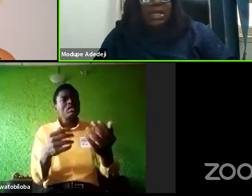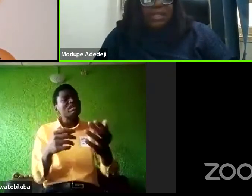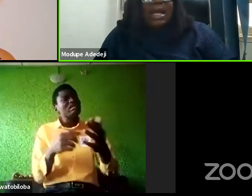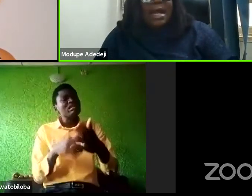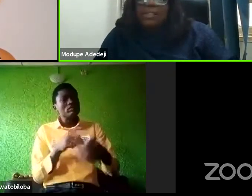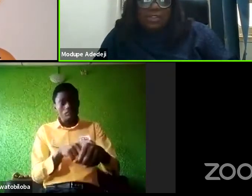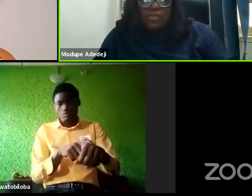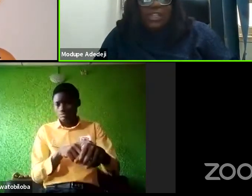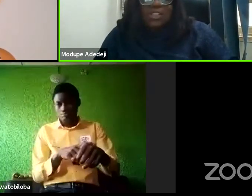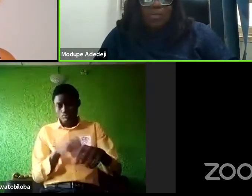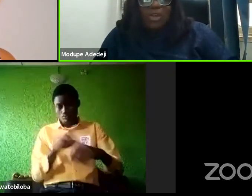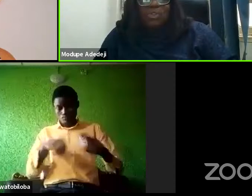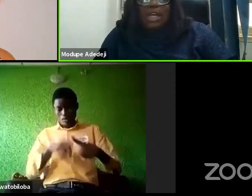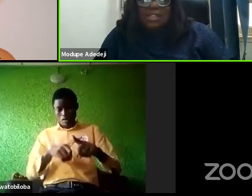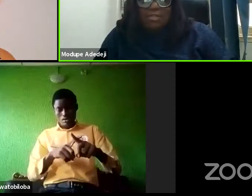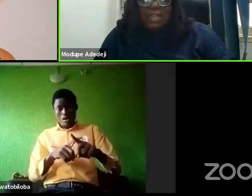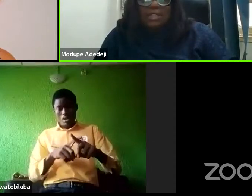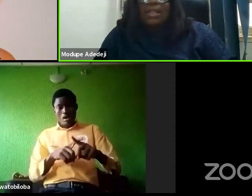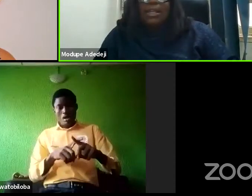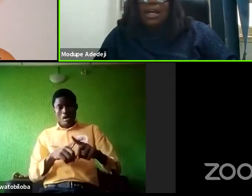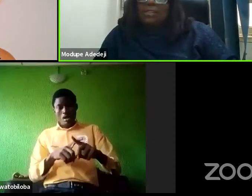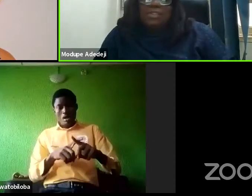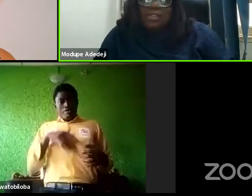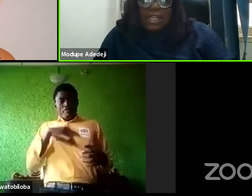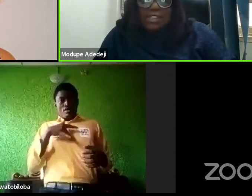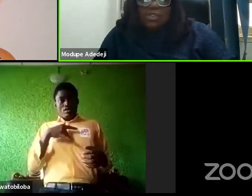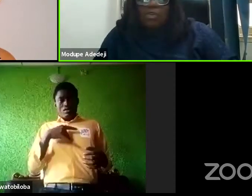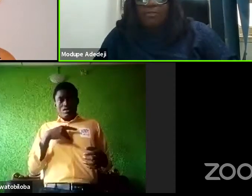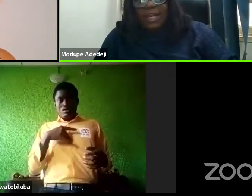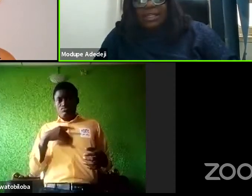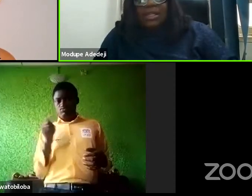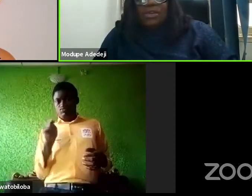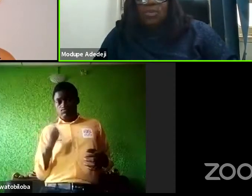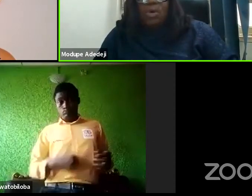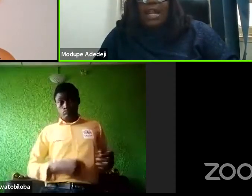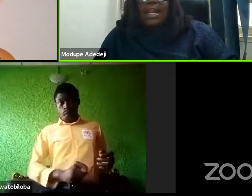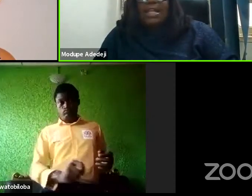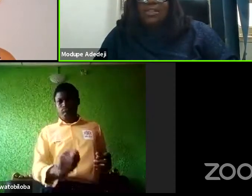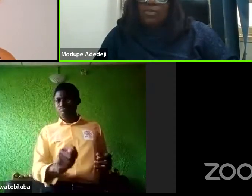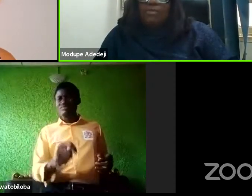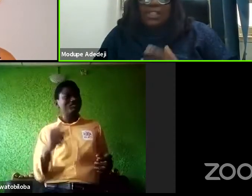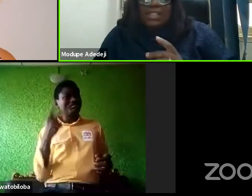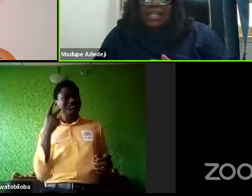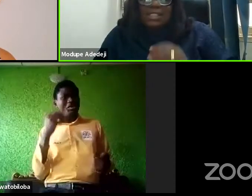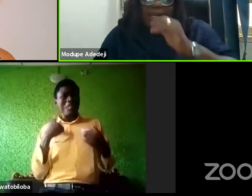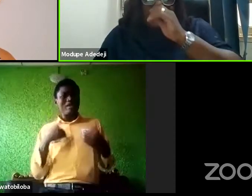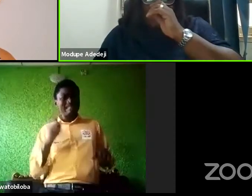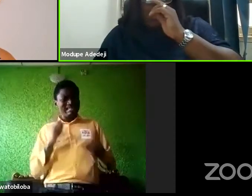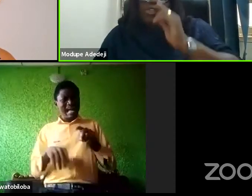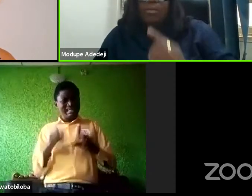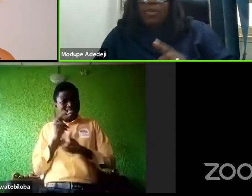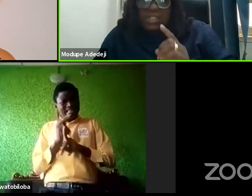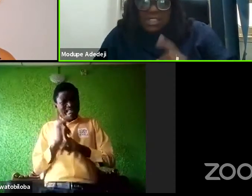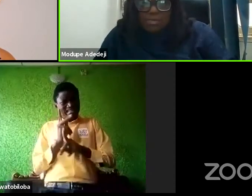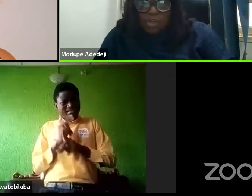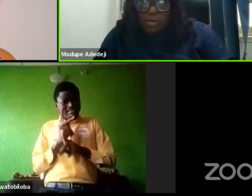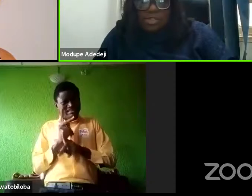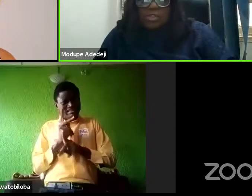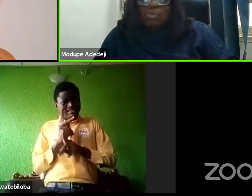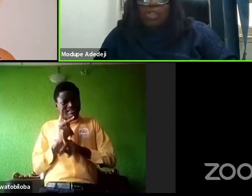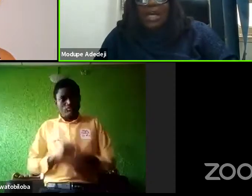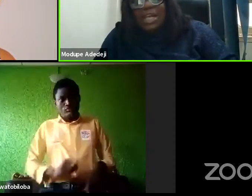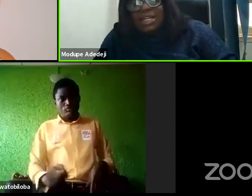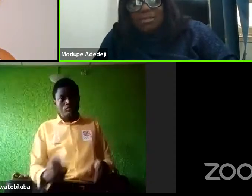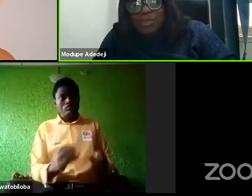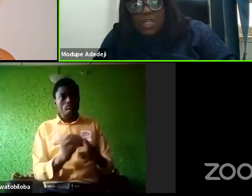just notice that, and you check your blood sugar severally, and there is so fine. So another thing to emphasize is that some of these